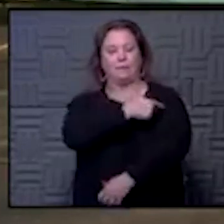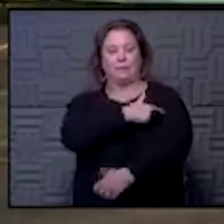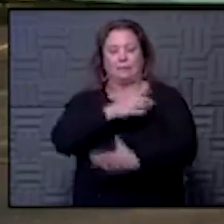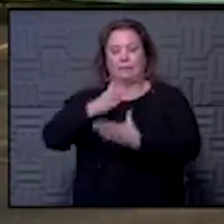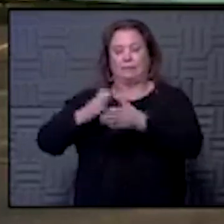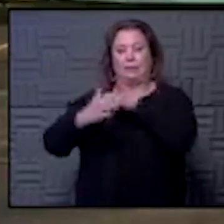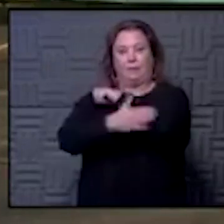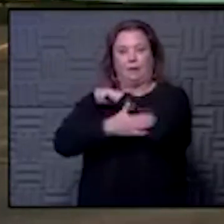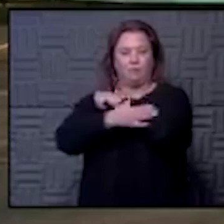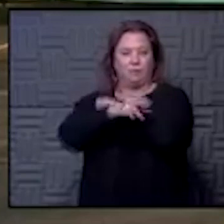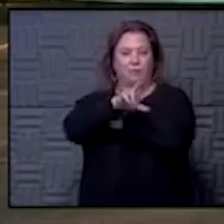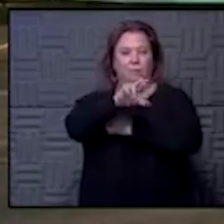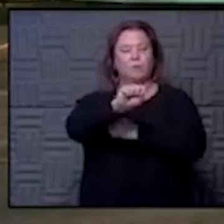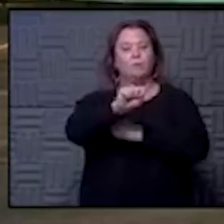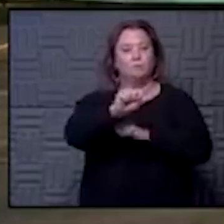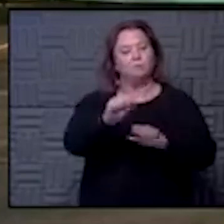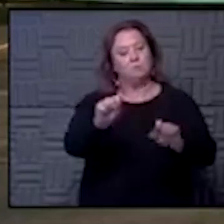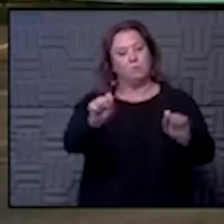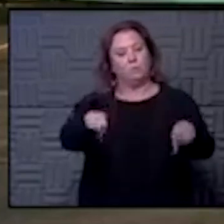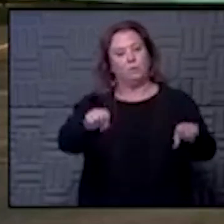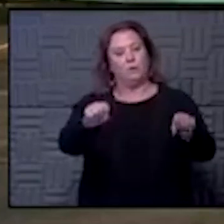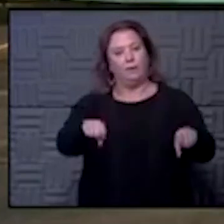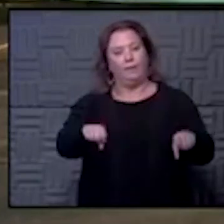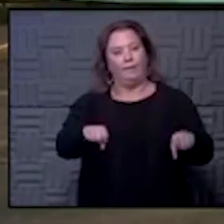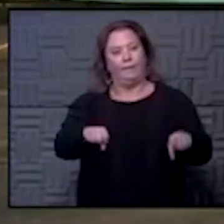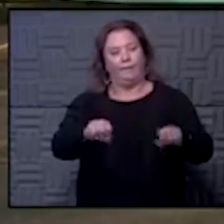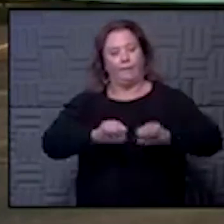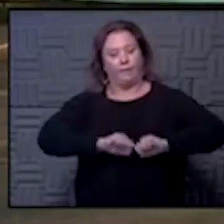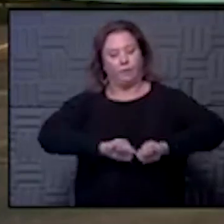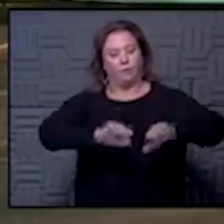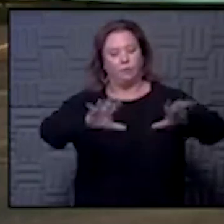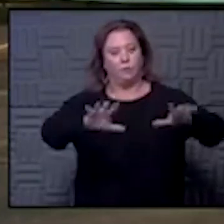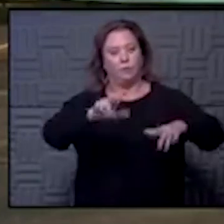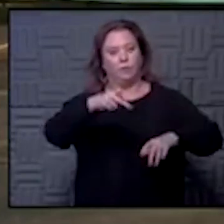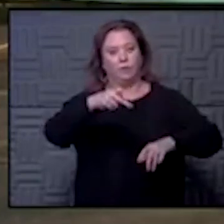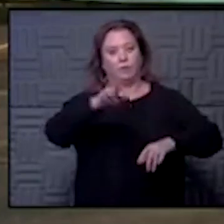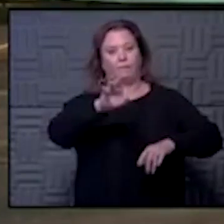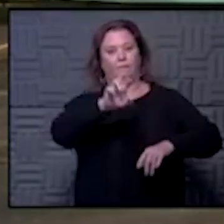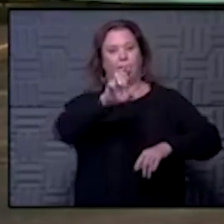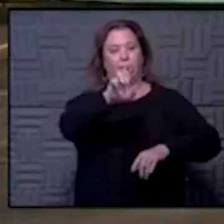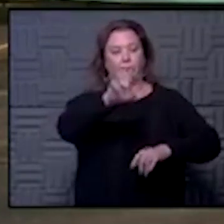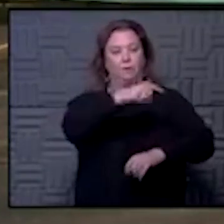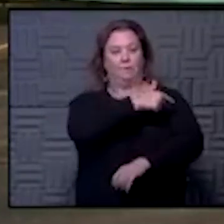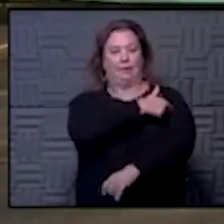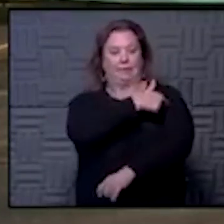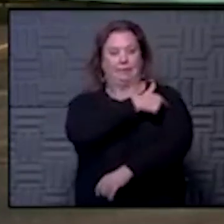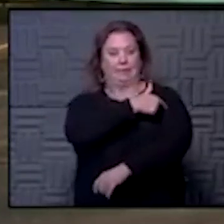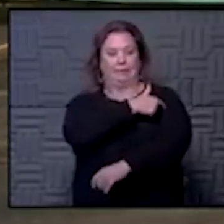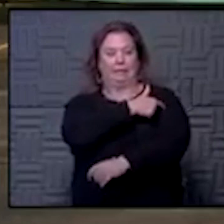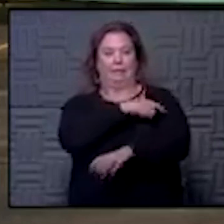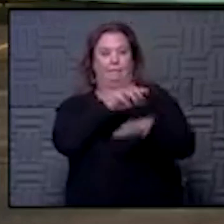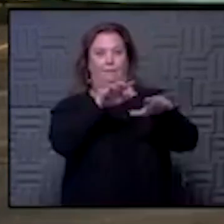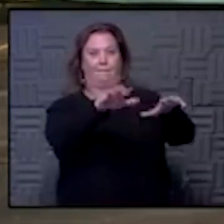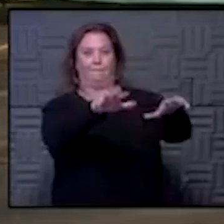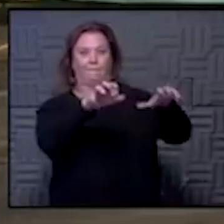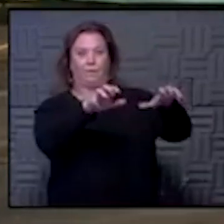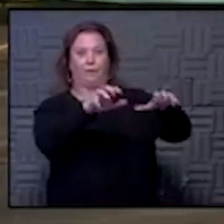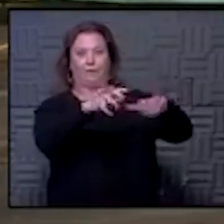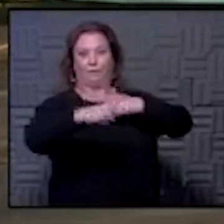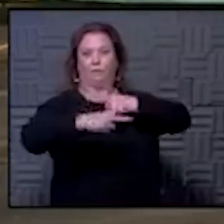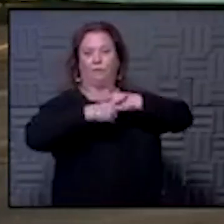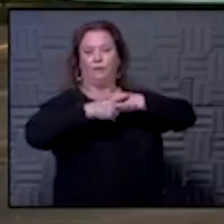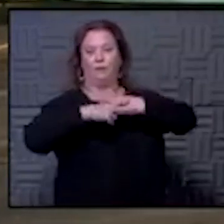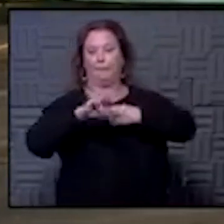countries like the United States will be able to distribute the Pfizer vaccine easy if they have the freezers that can tolerate that